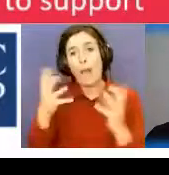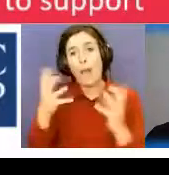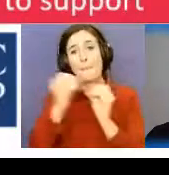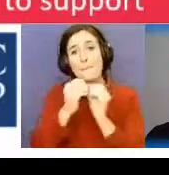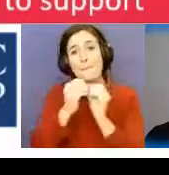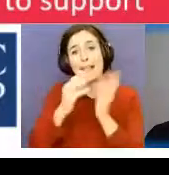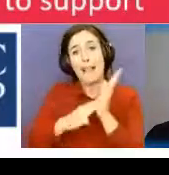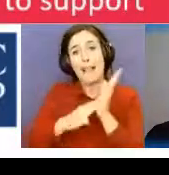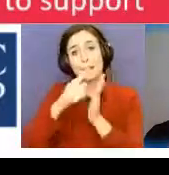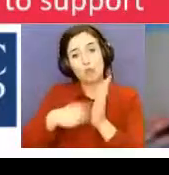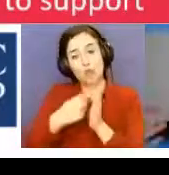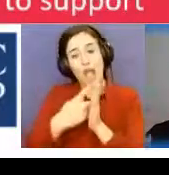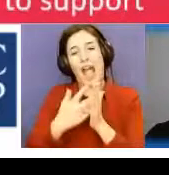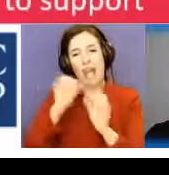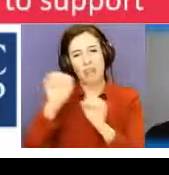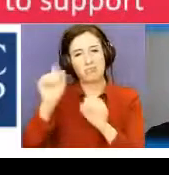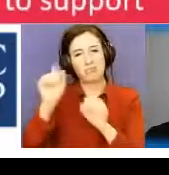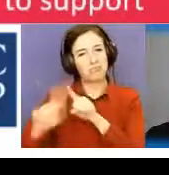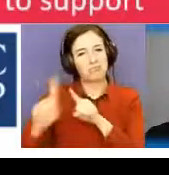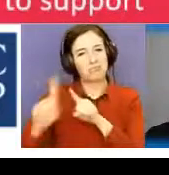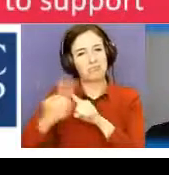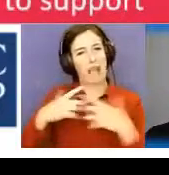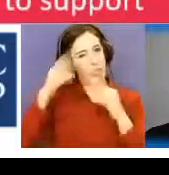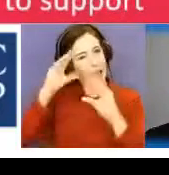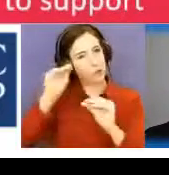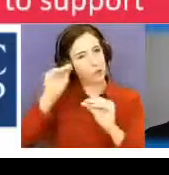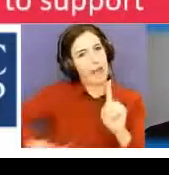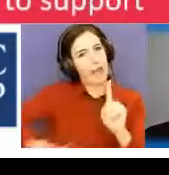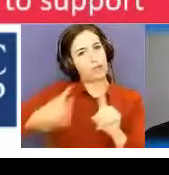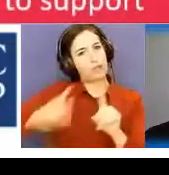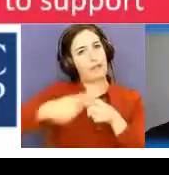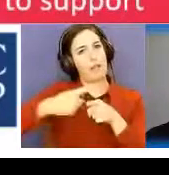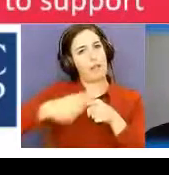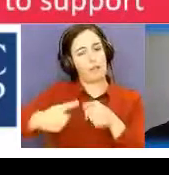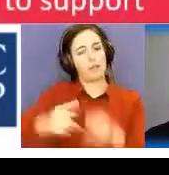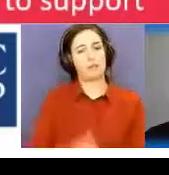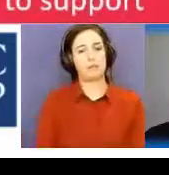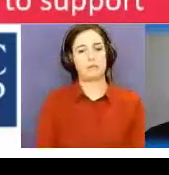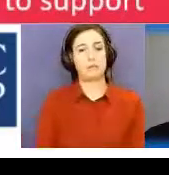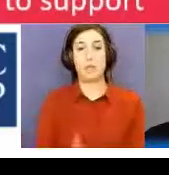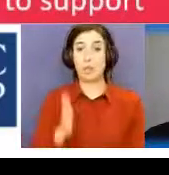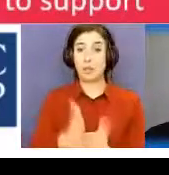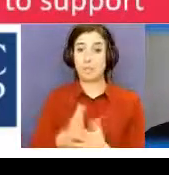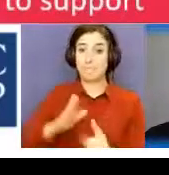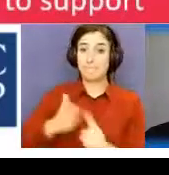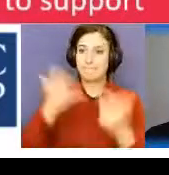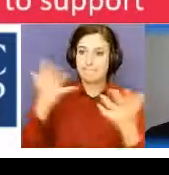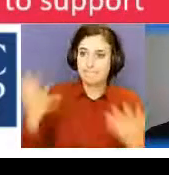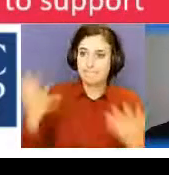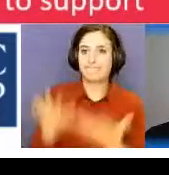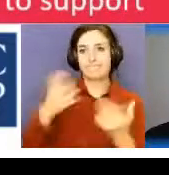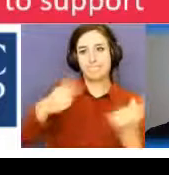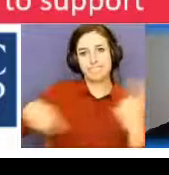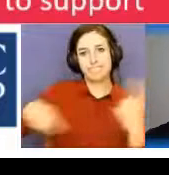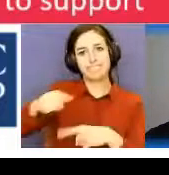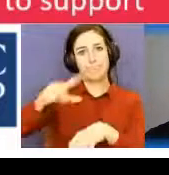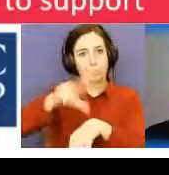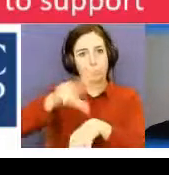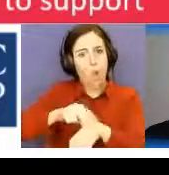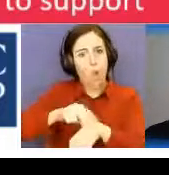access. There's a real drive to upskill the next generation of clinicians and doctors. And so we're looking to work with, well, we are working